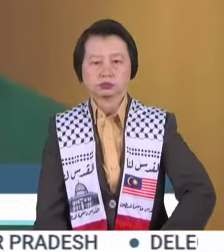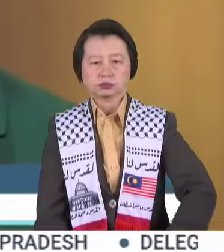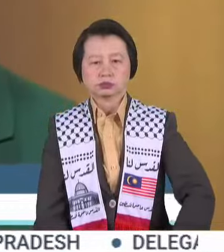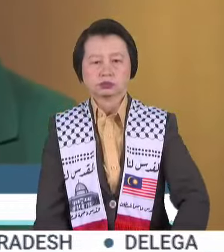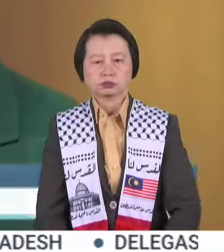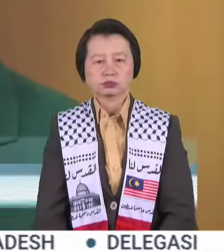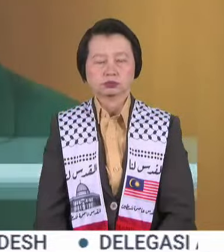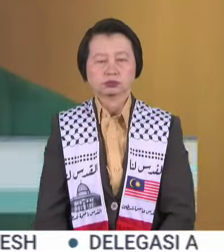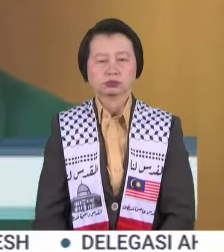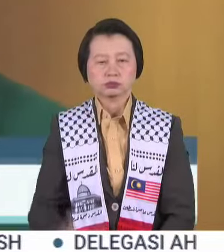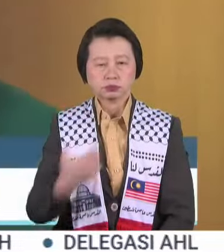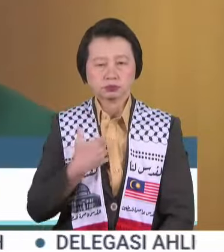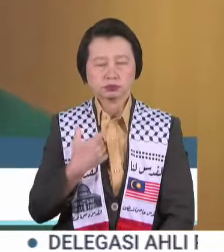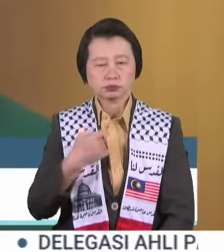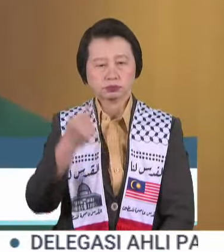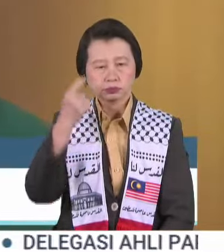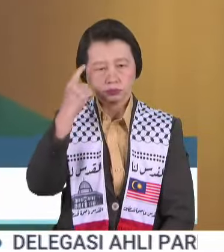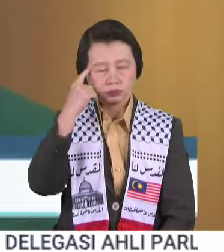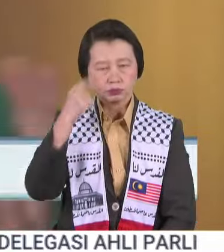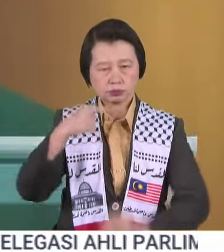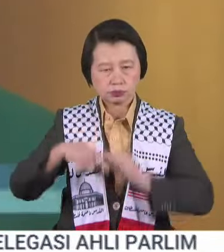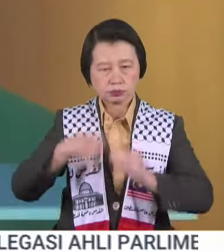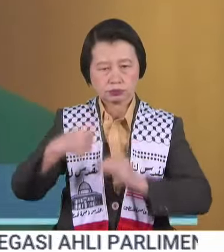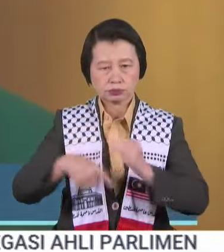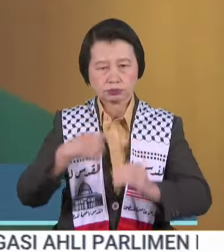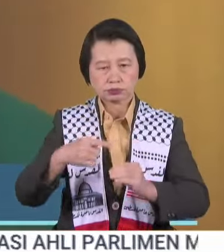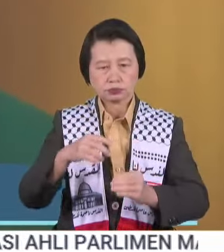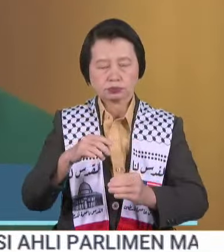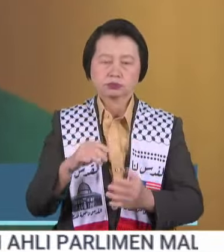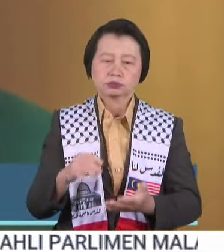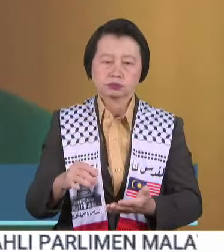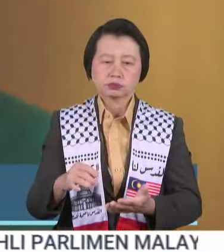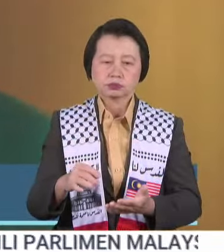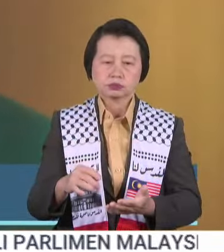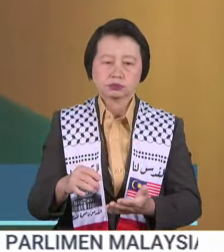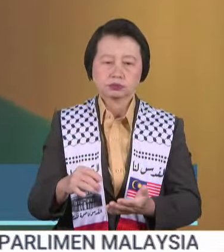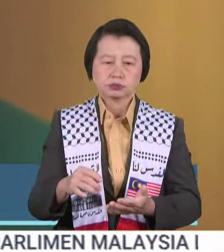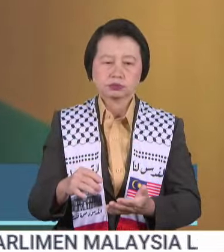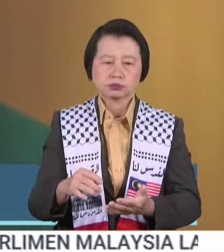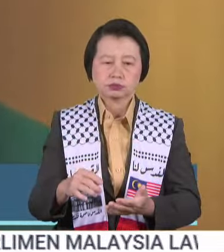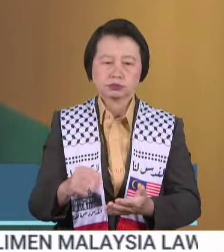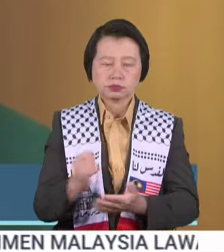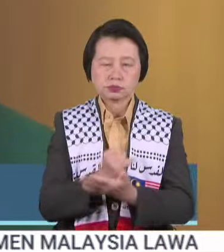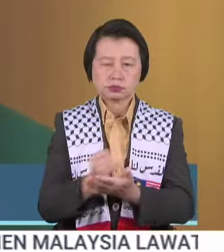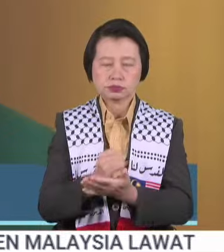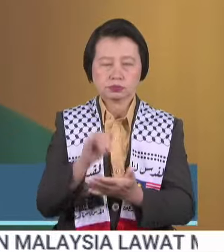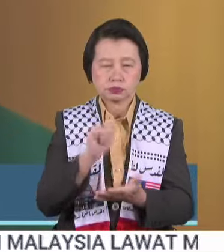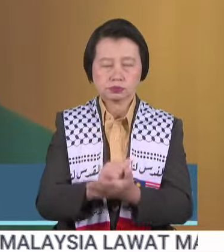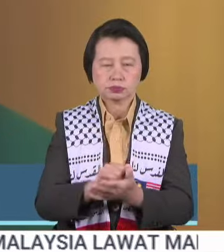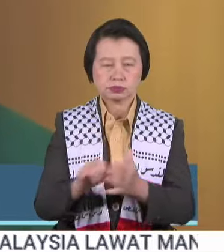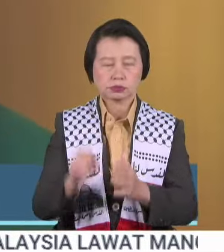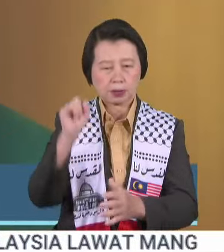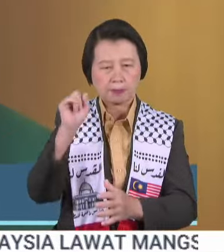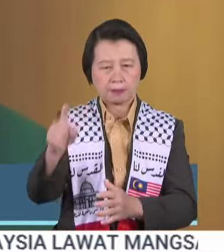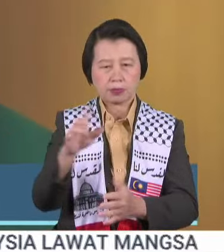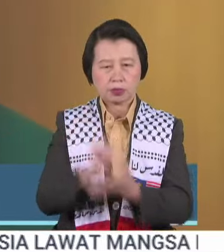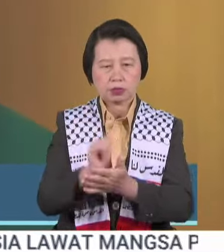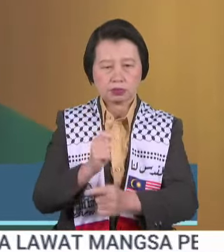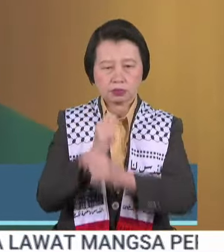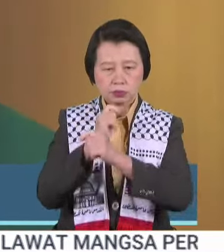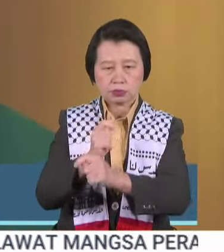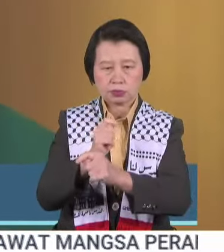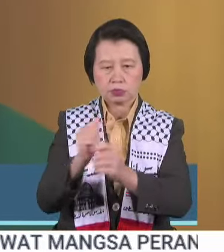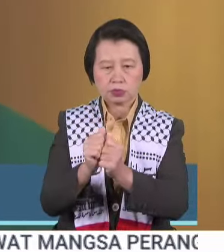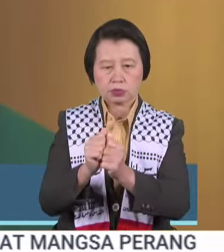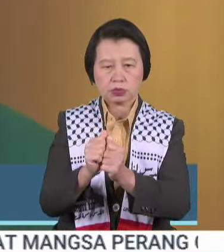There is some misconception about this, the expensive part of it, right? There are protection plans that can be purchased